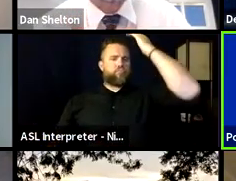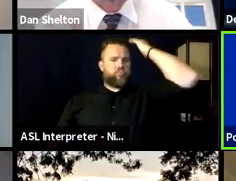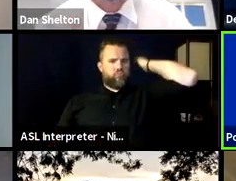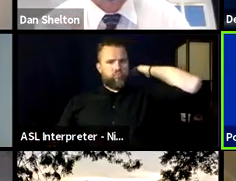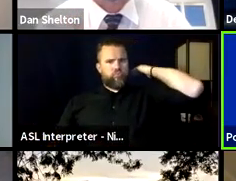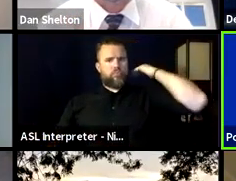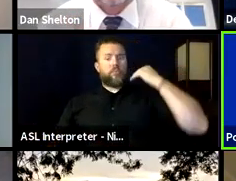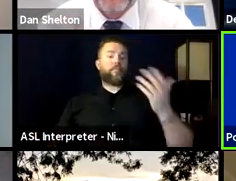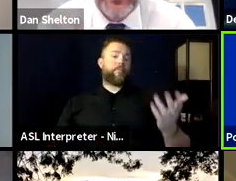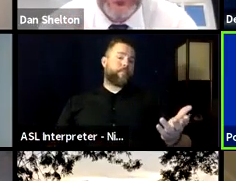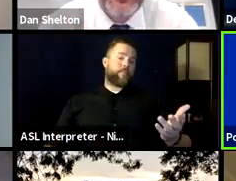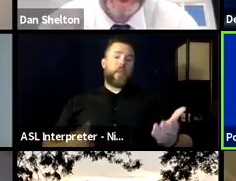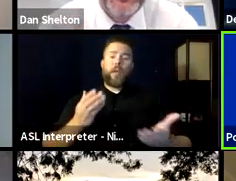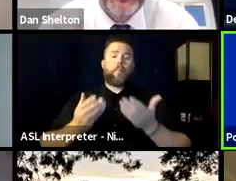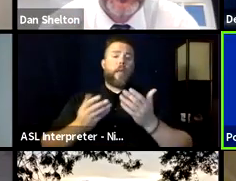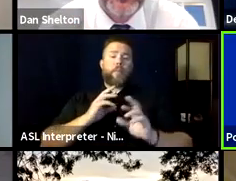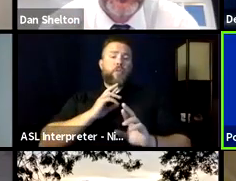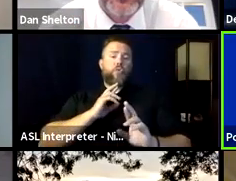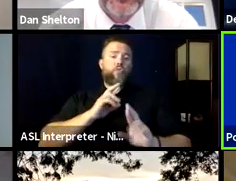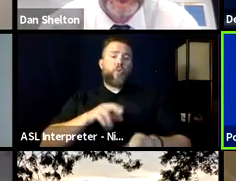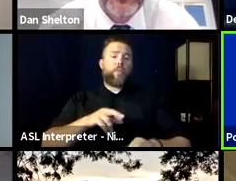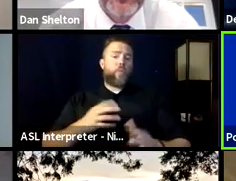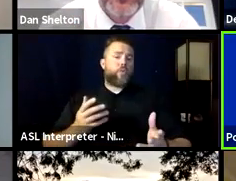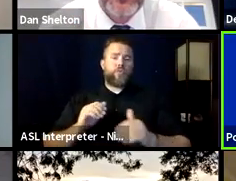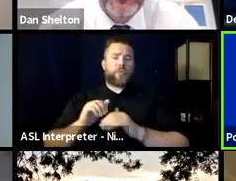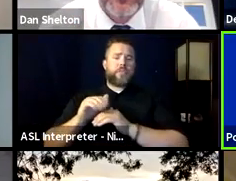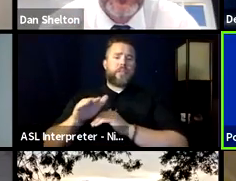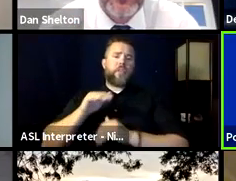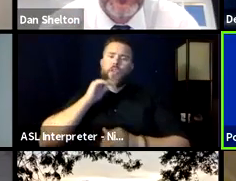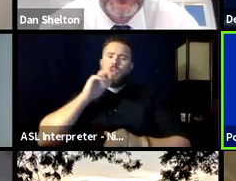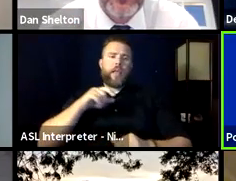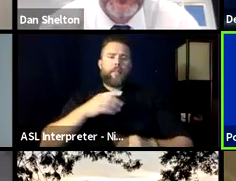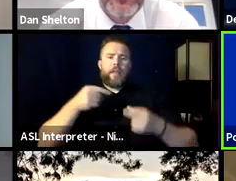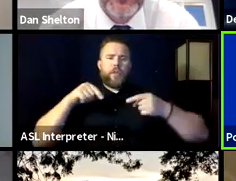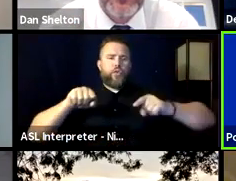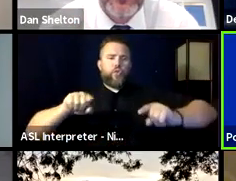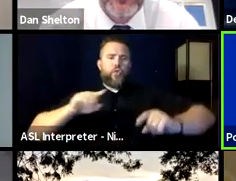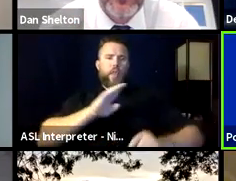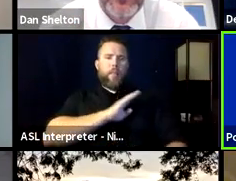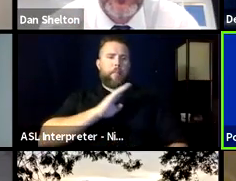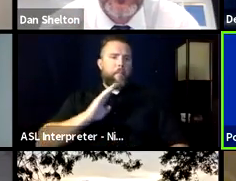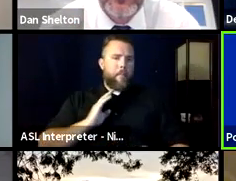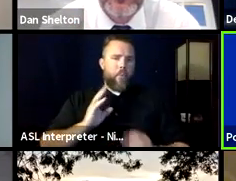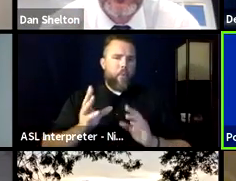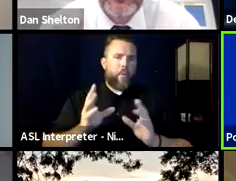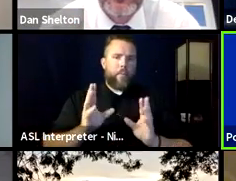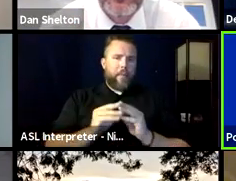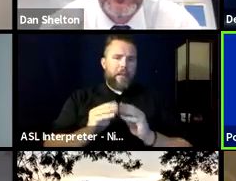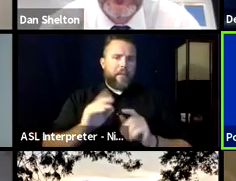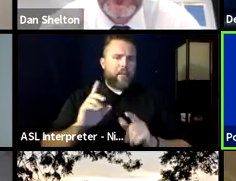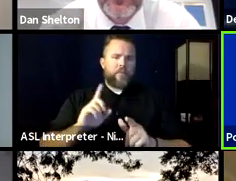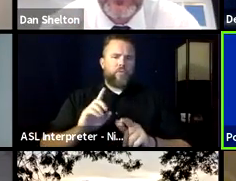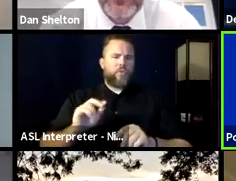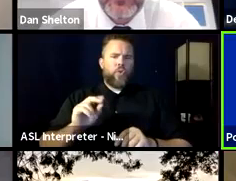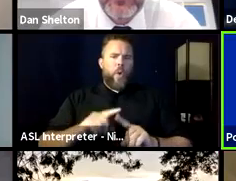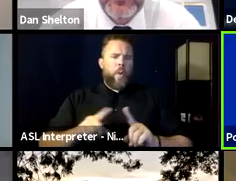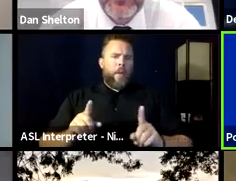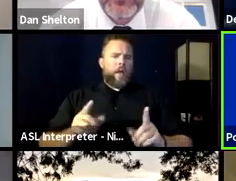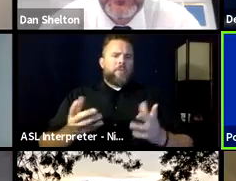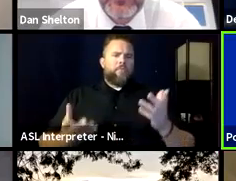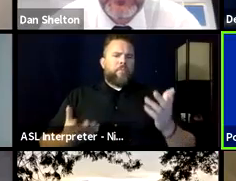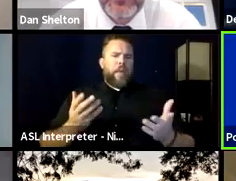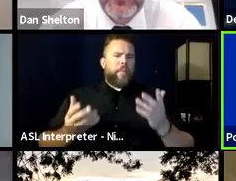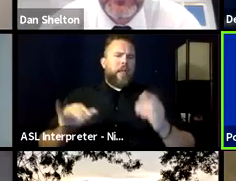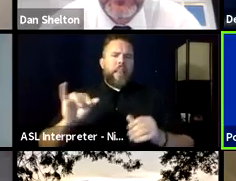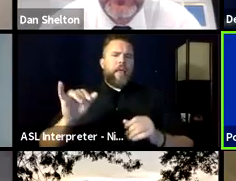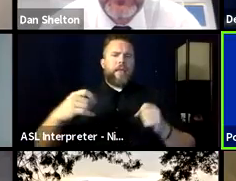may just be a report that's sent out. It doesn't necessarily need to be during a board meeting, but something we could get electronically to look